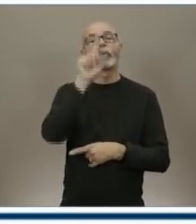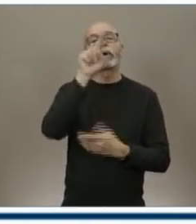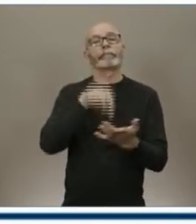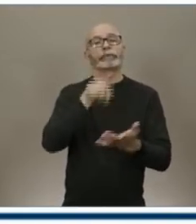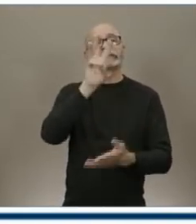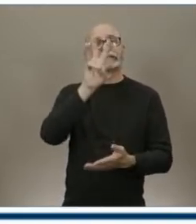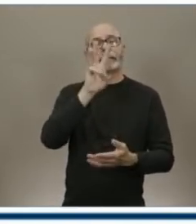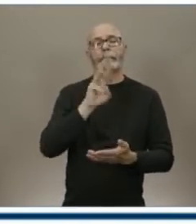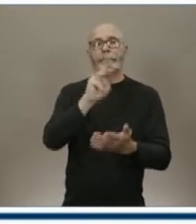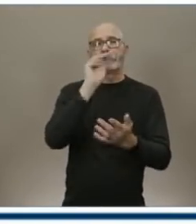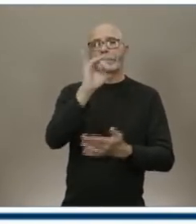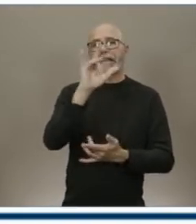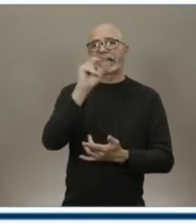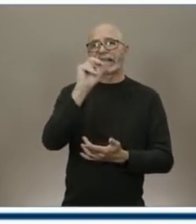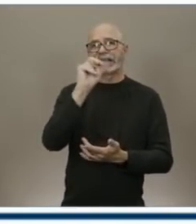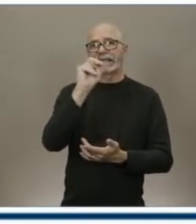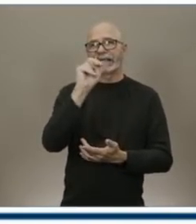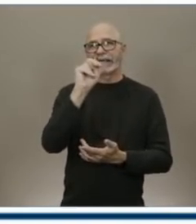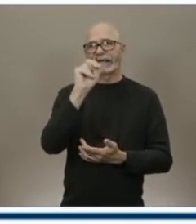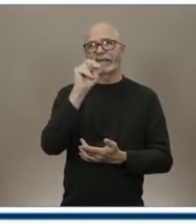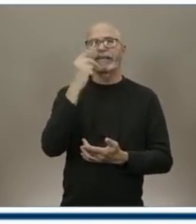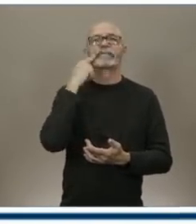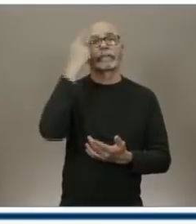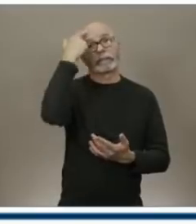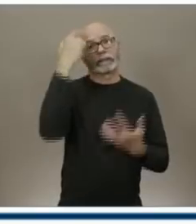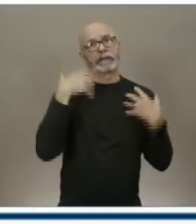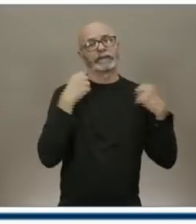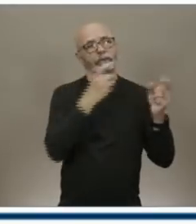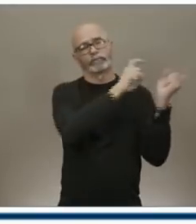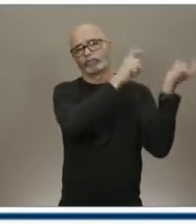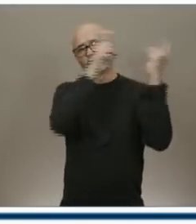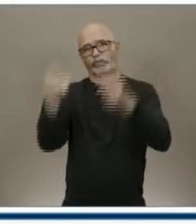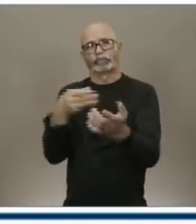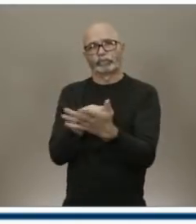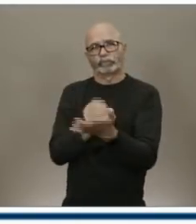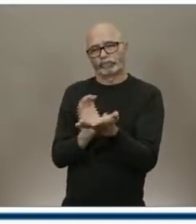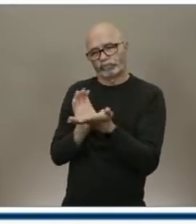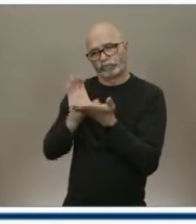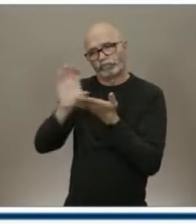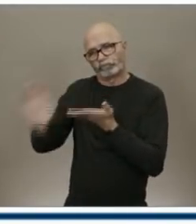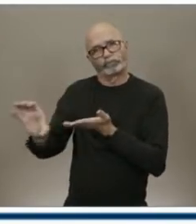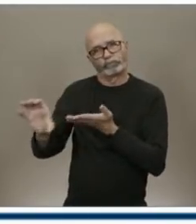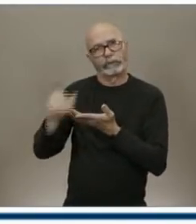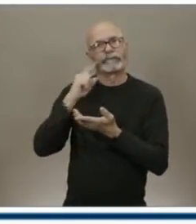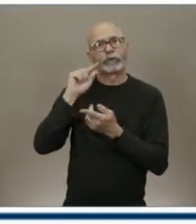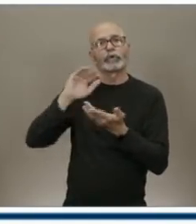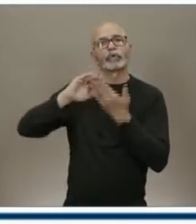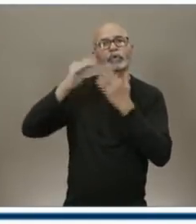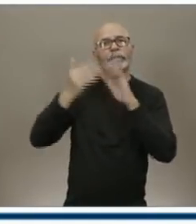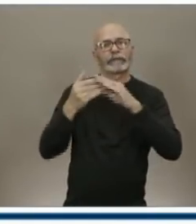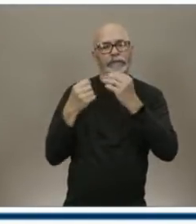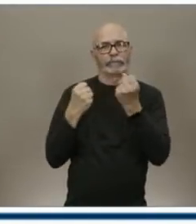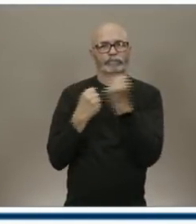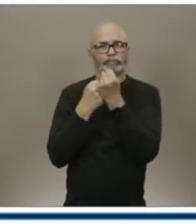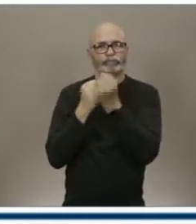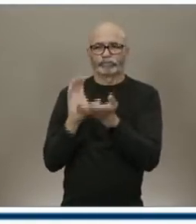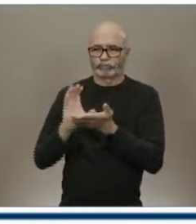Health Foundation of Nova Scotia's Community Grant Program. The foundation will provide grants of up